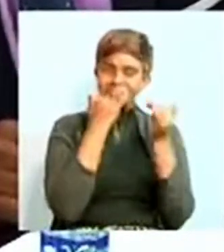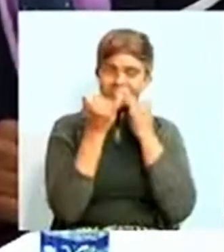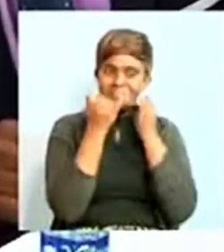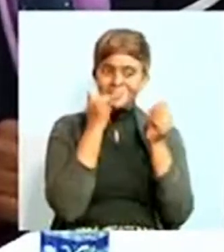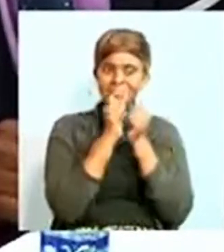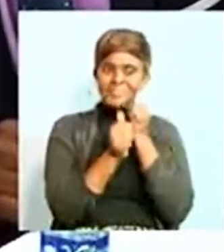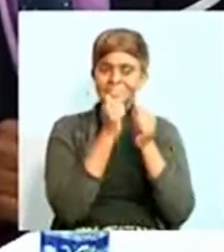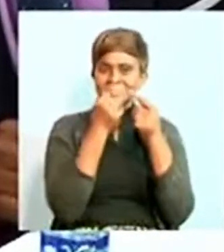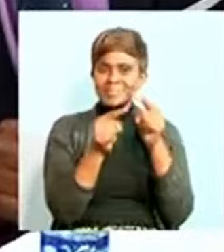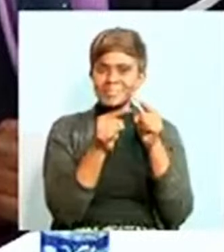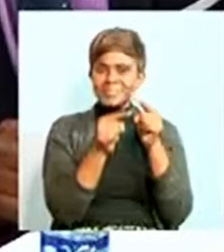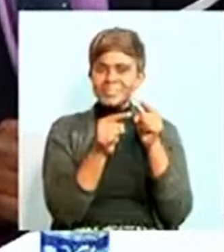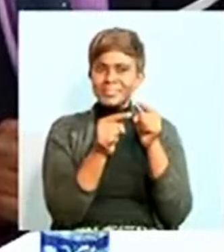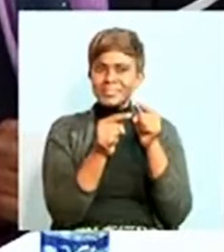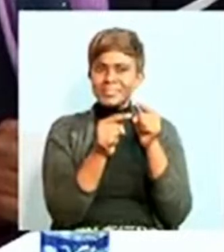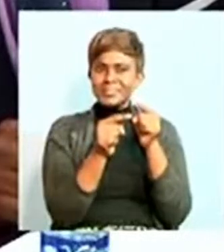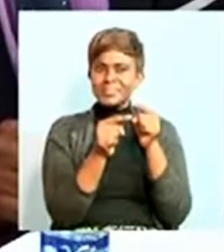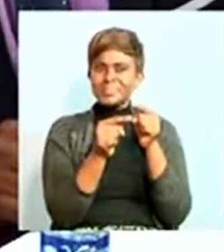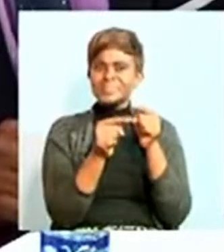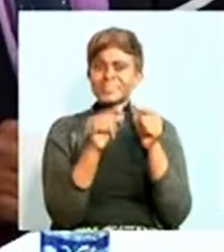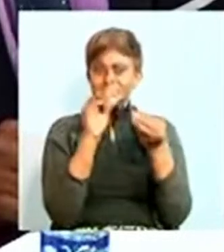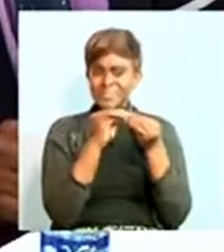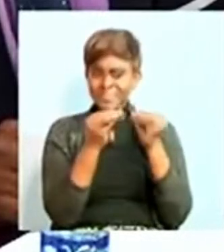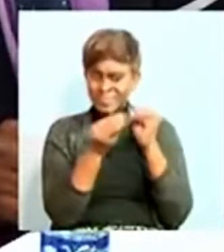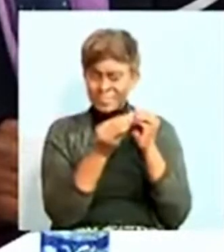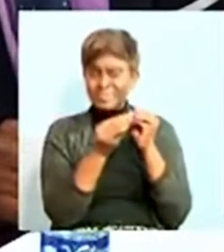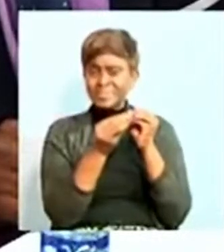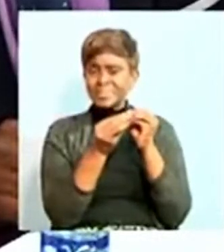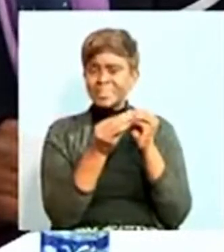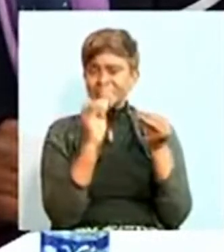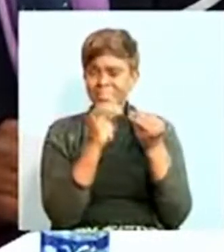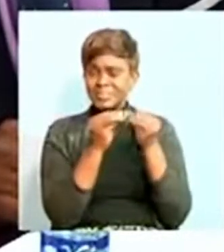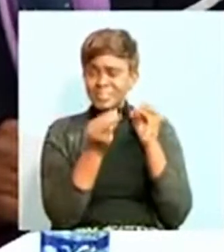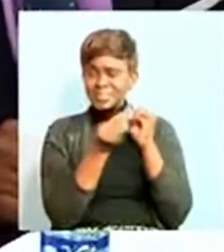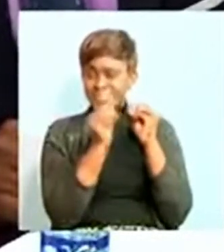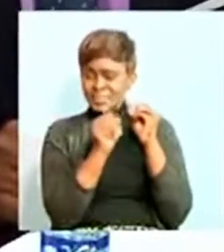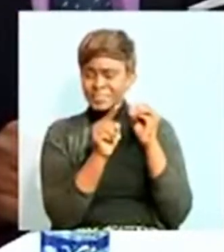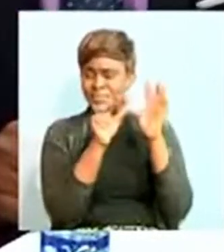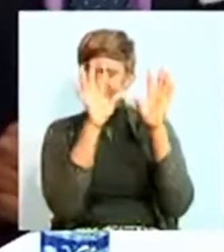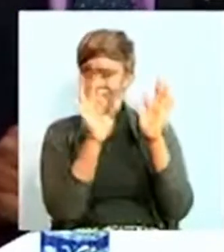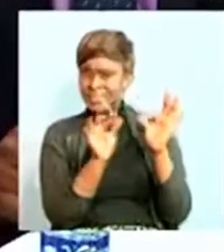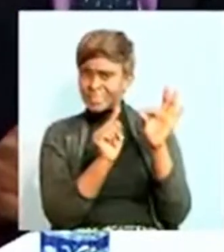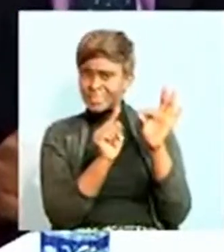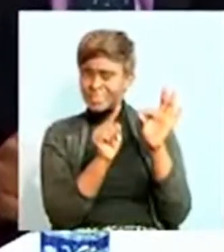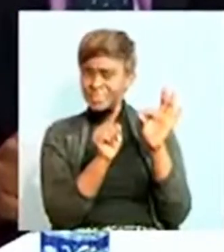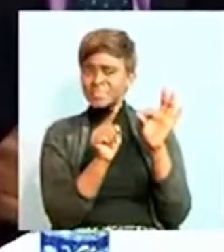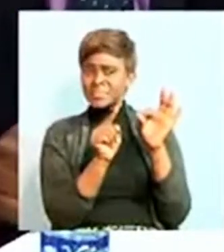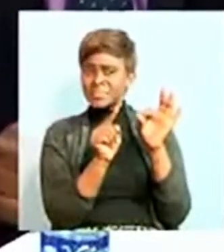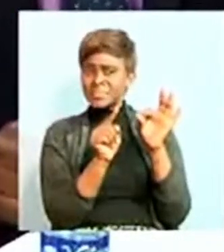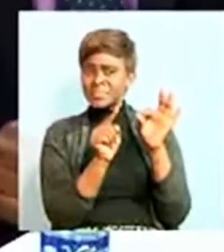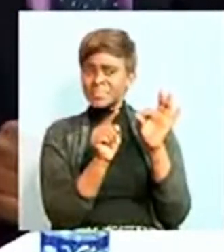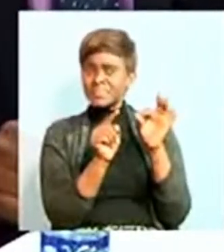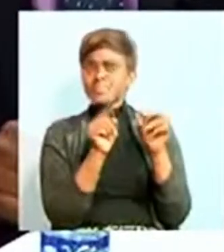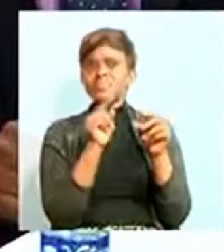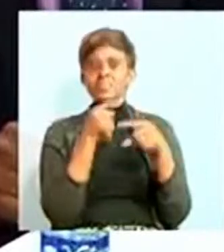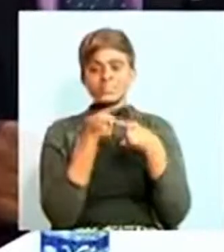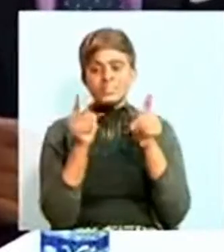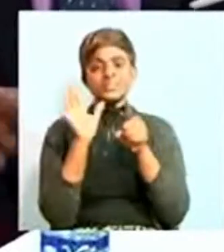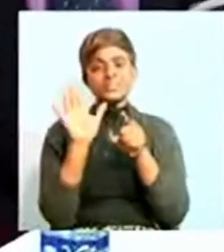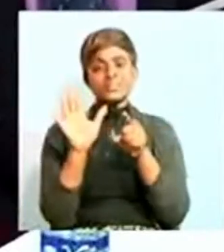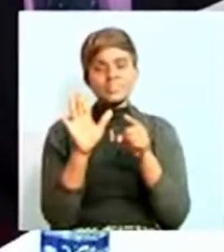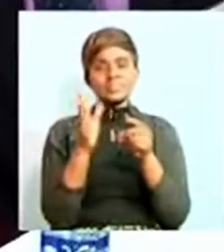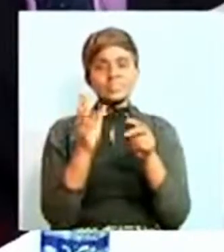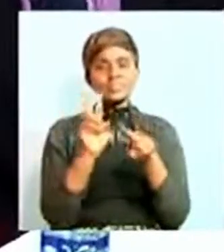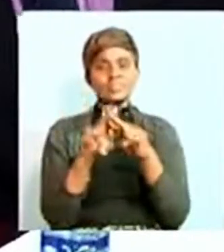on although figures are never small in accounting, they are they make a difference. Maybe